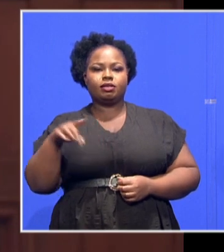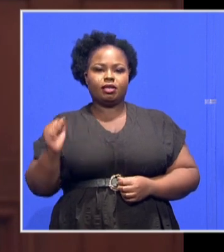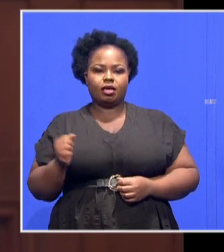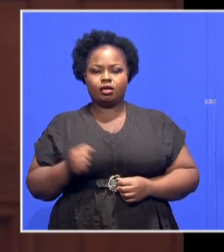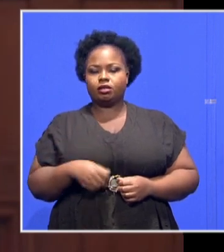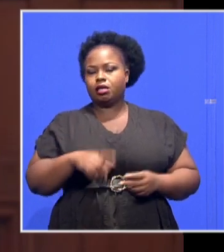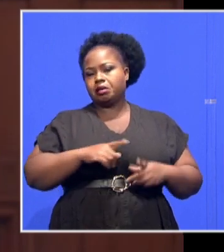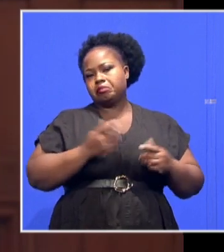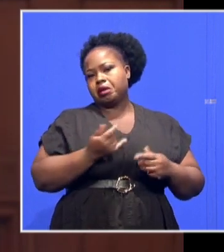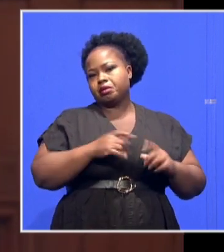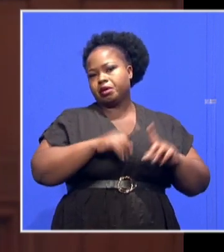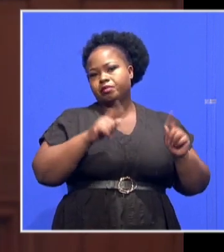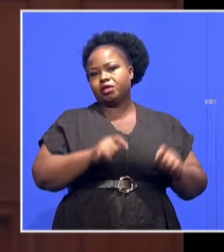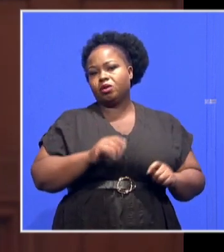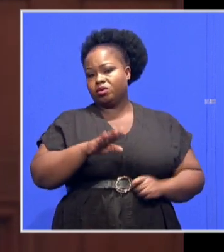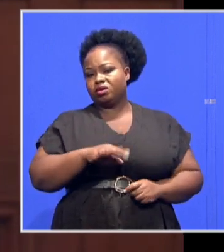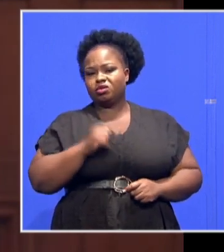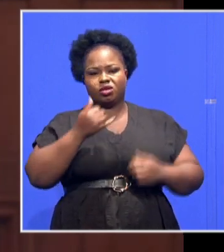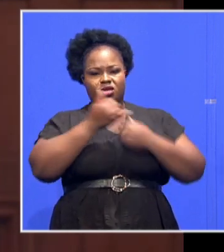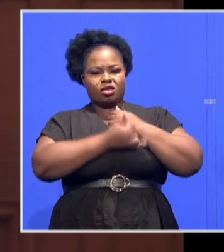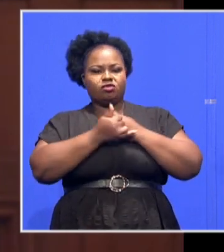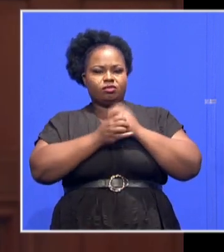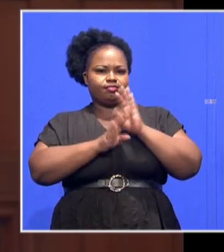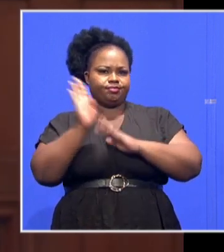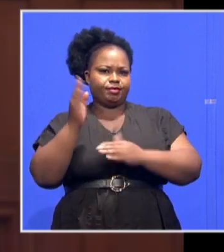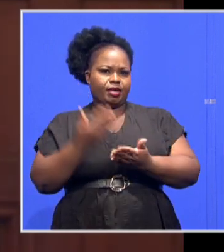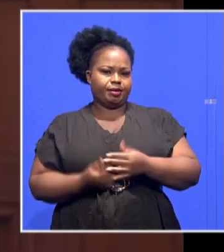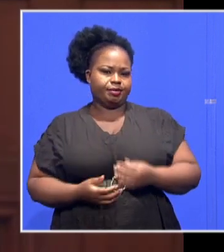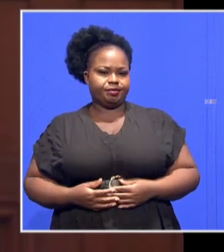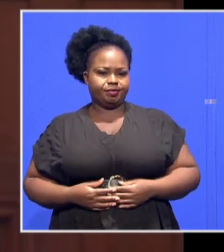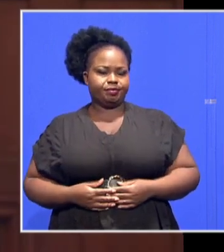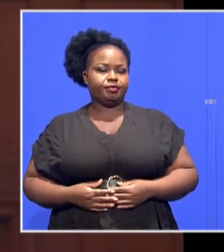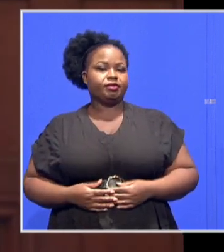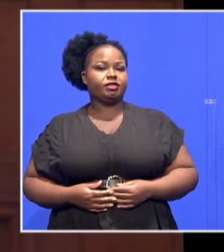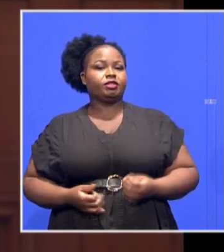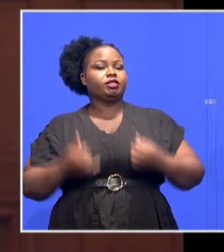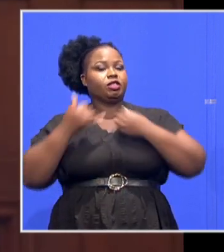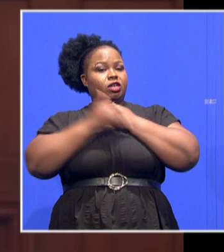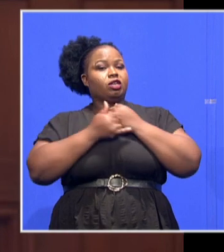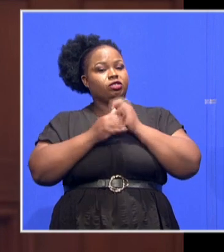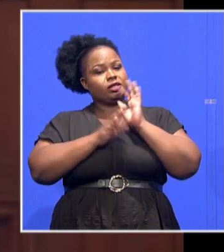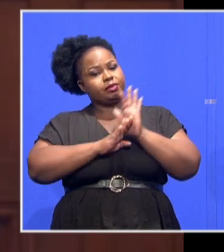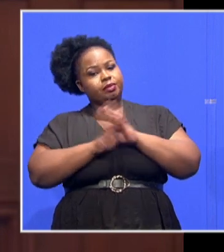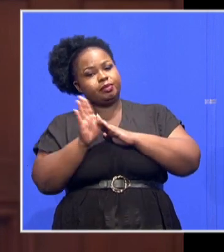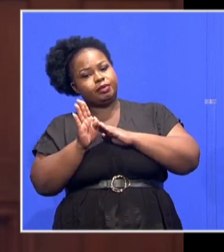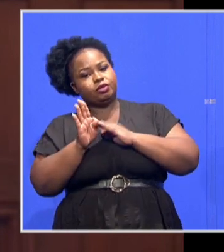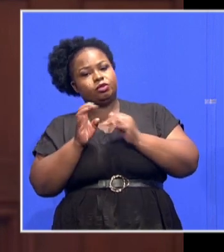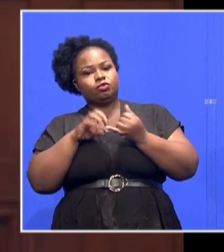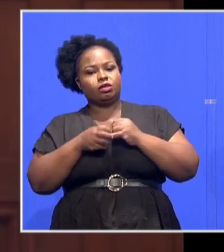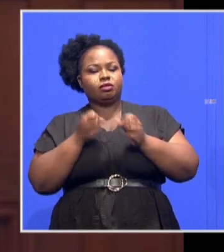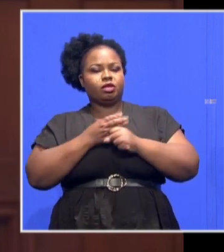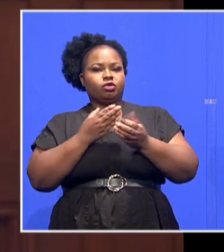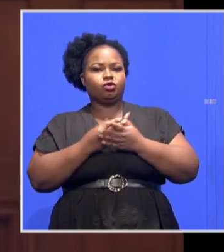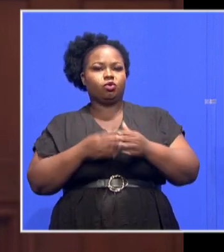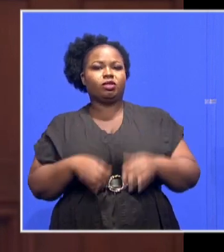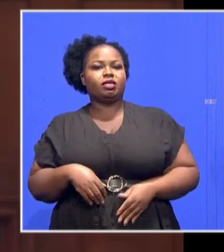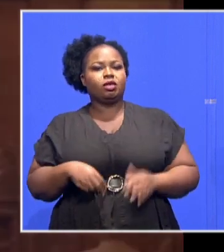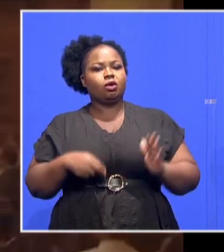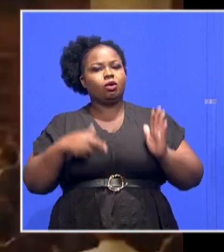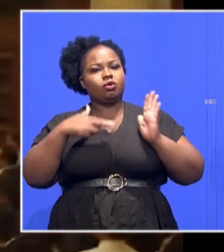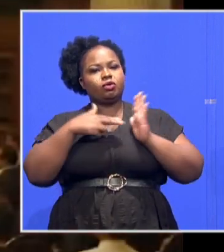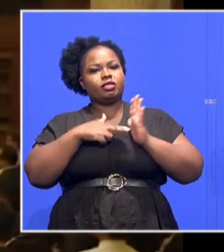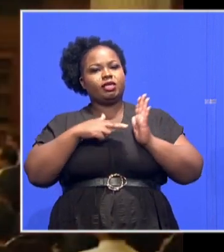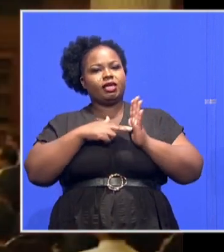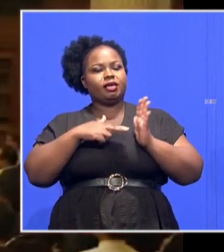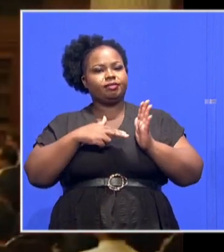Town, we would have had a country on the up. A country making progress in overcoming serious challenges and growing